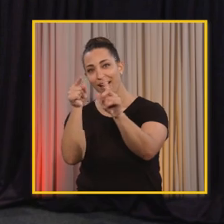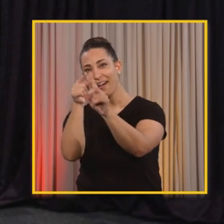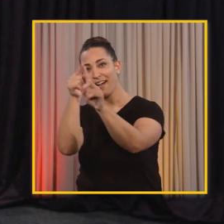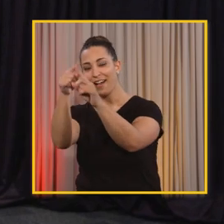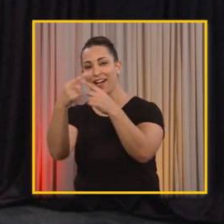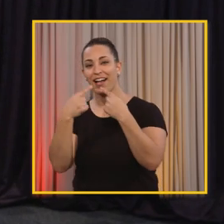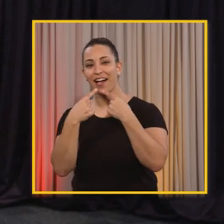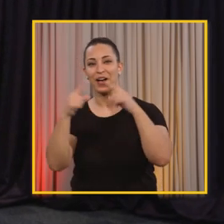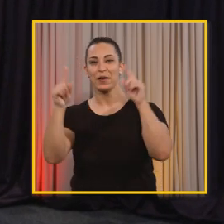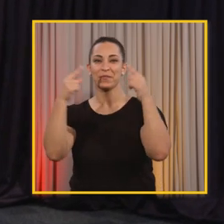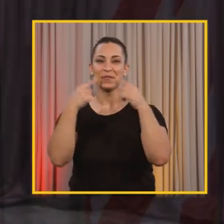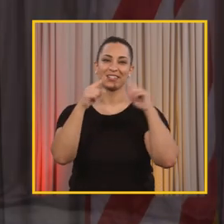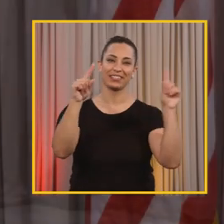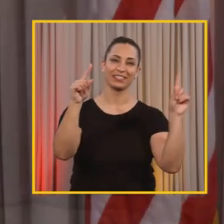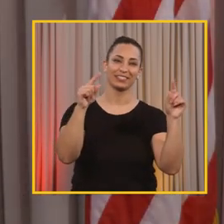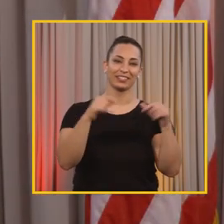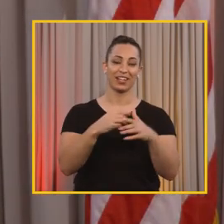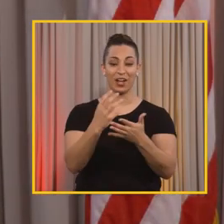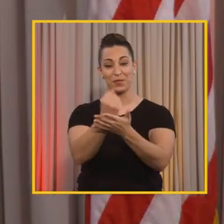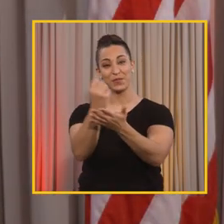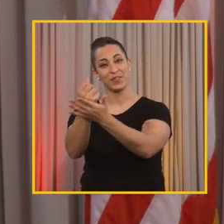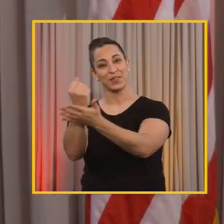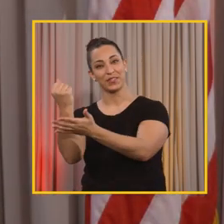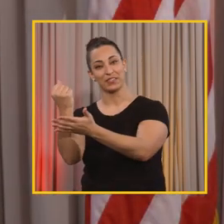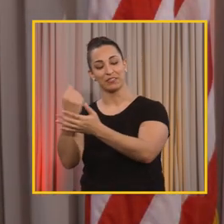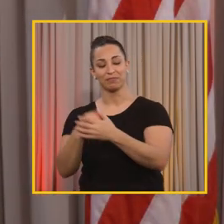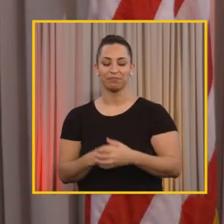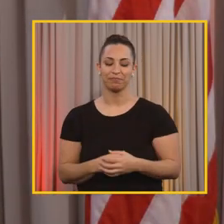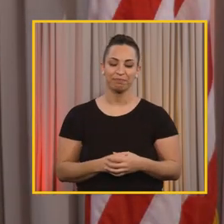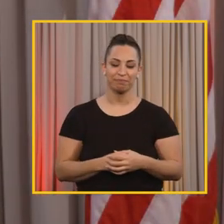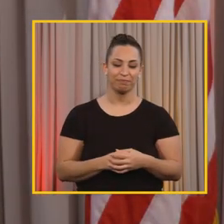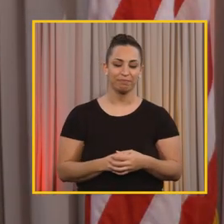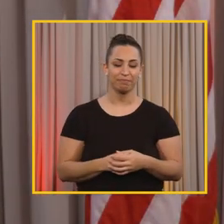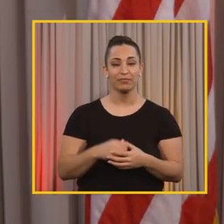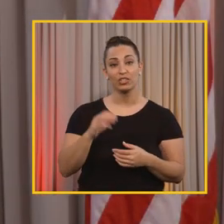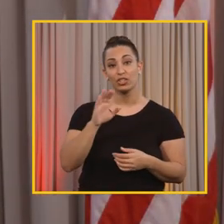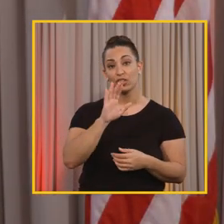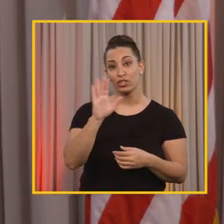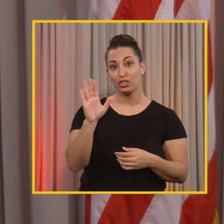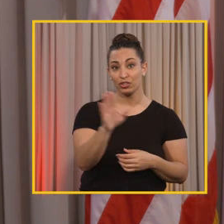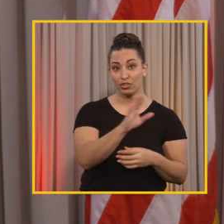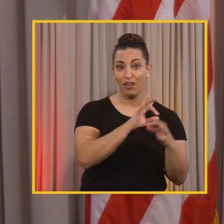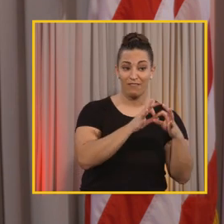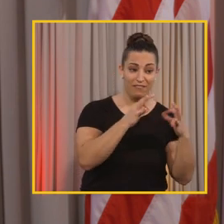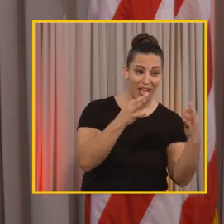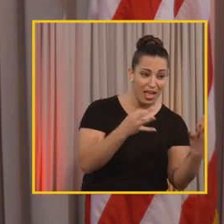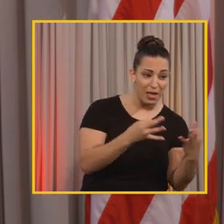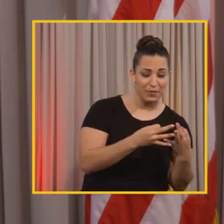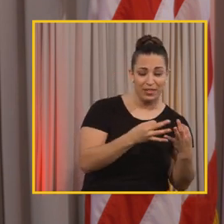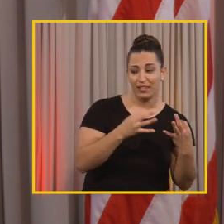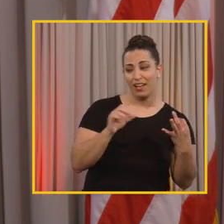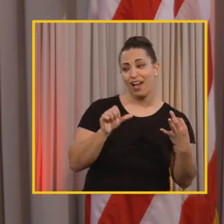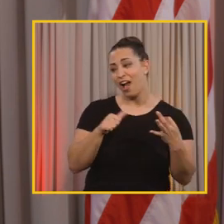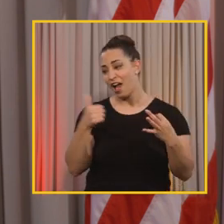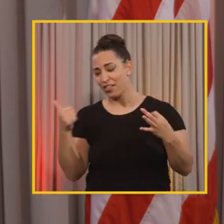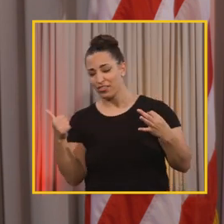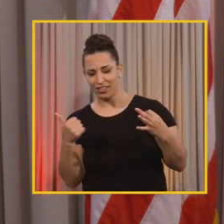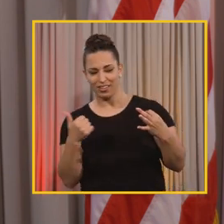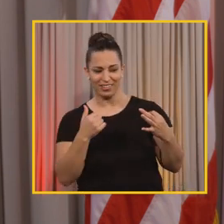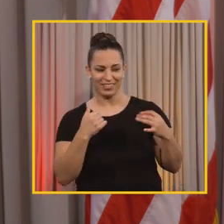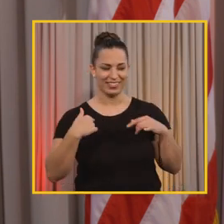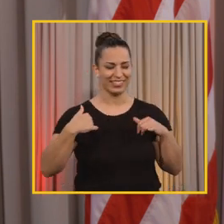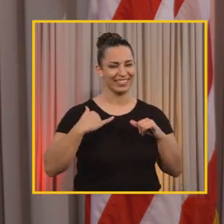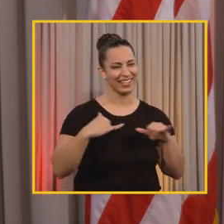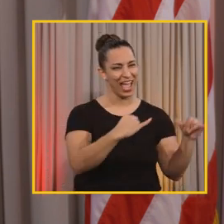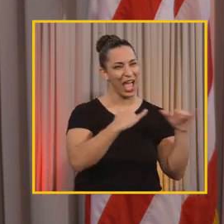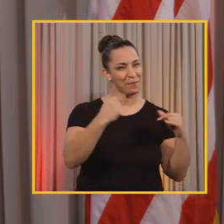new accomplishments. I speak for many, in particular your families, when I